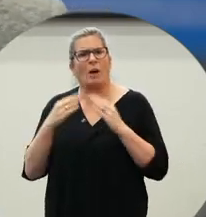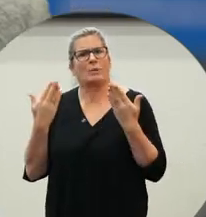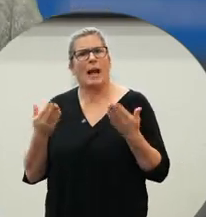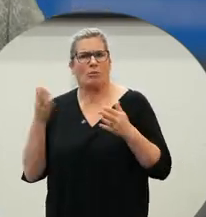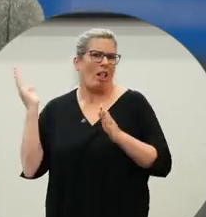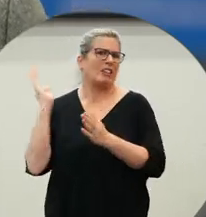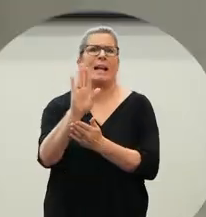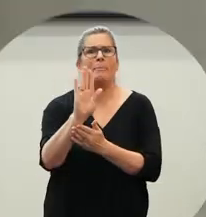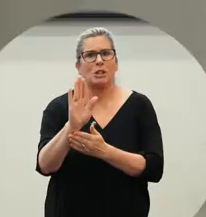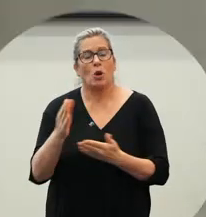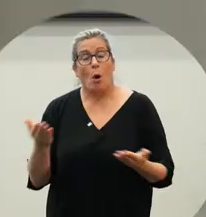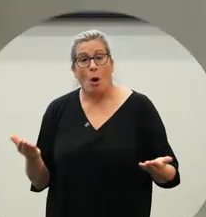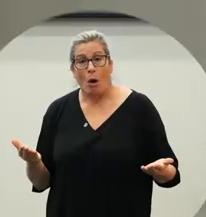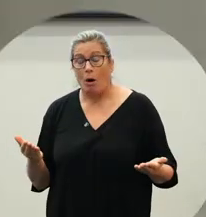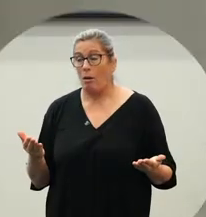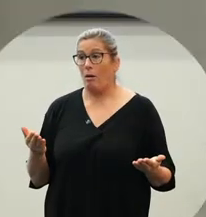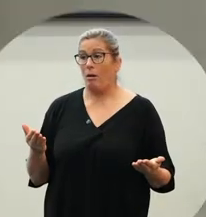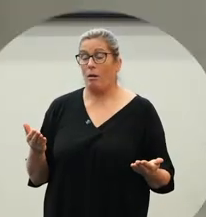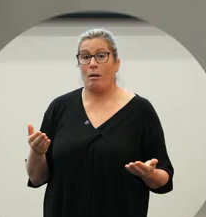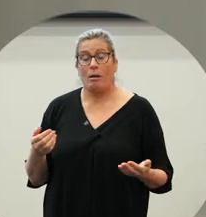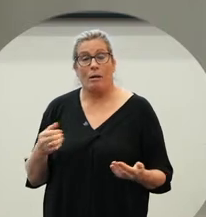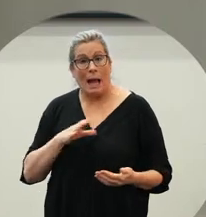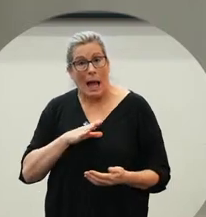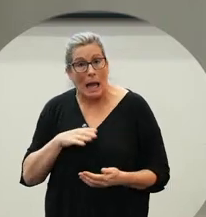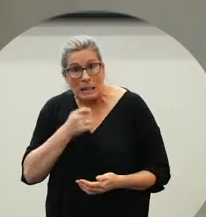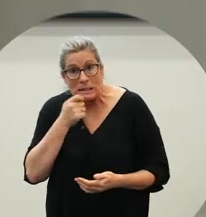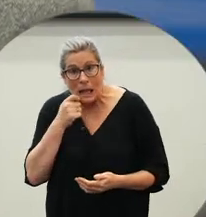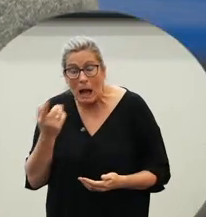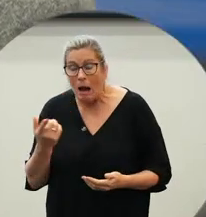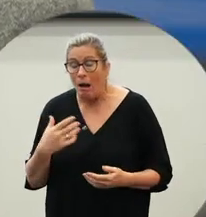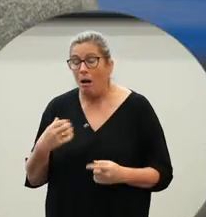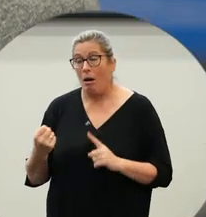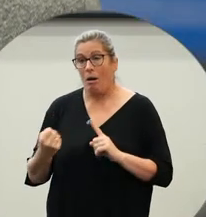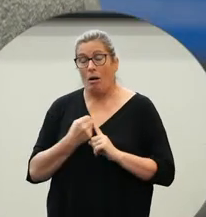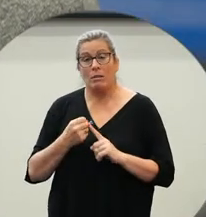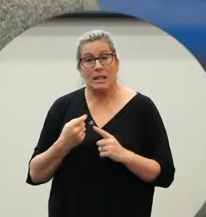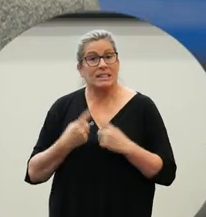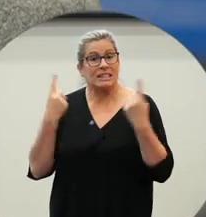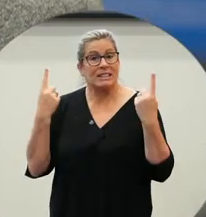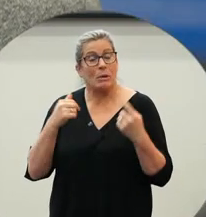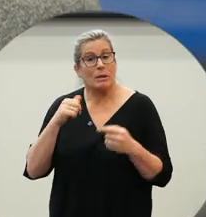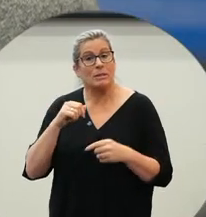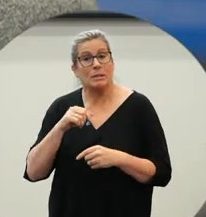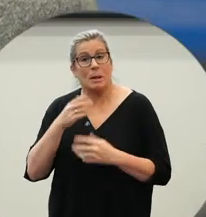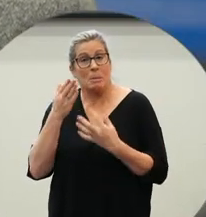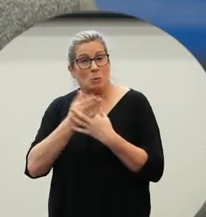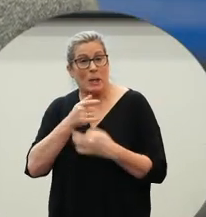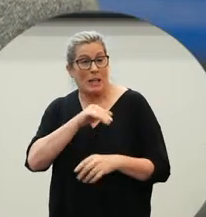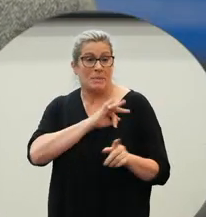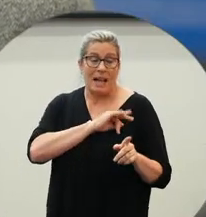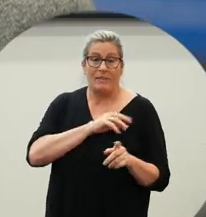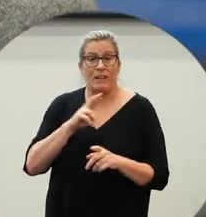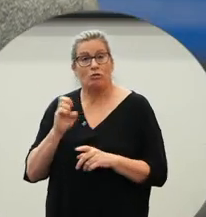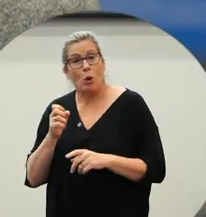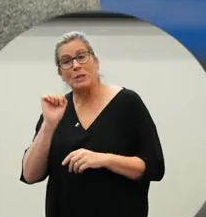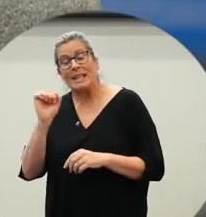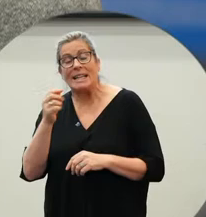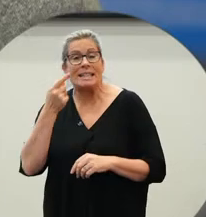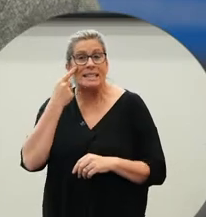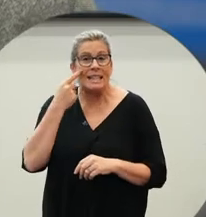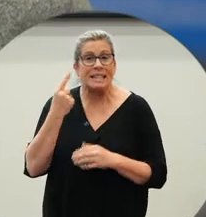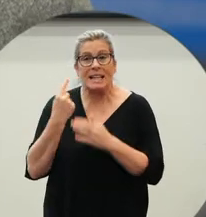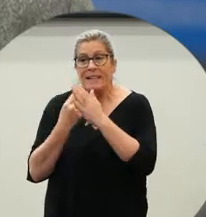door. And he said that to him was the difference between him and Rose. He sees the individual, he sees his